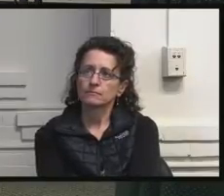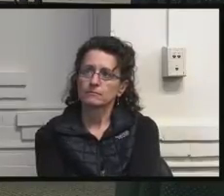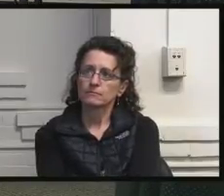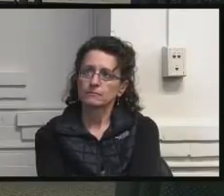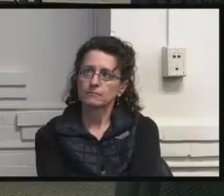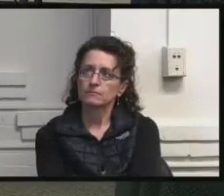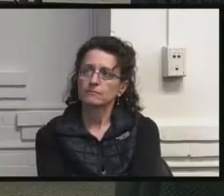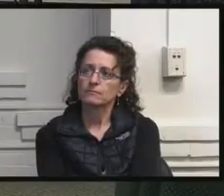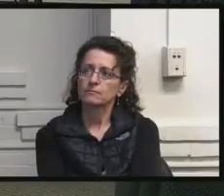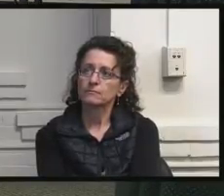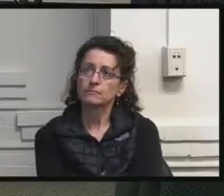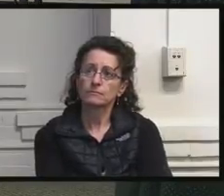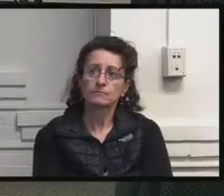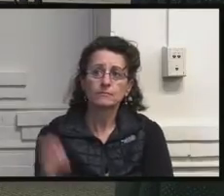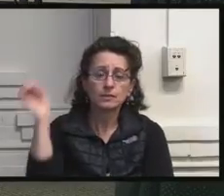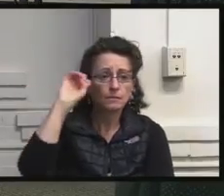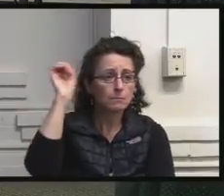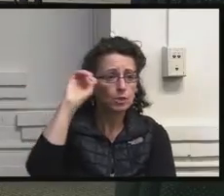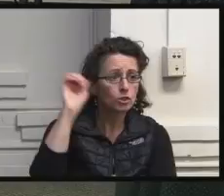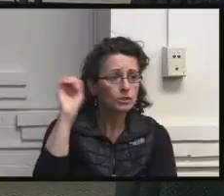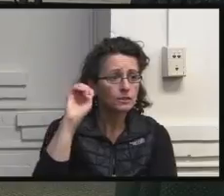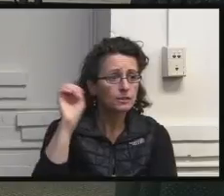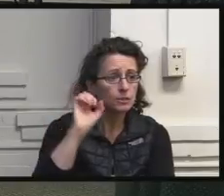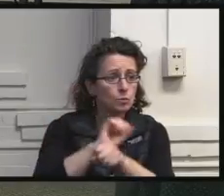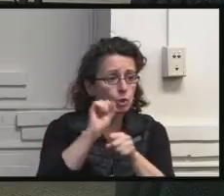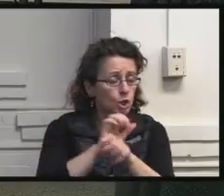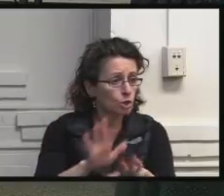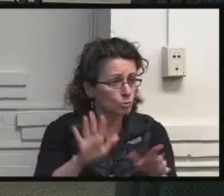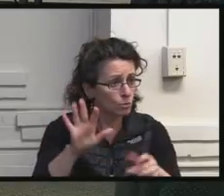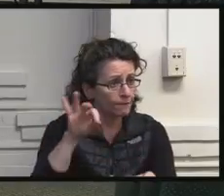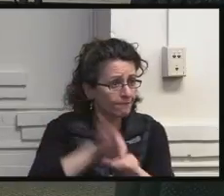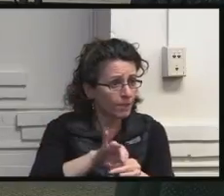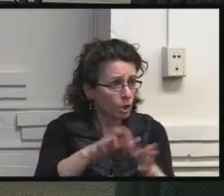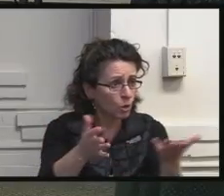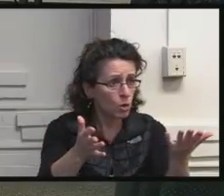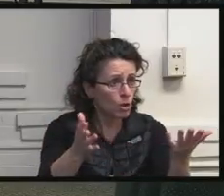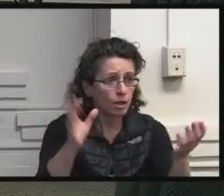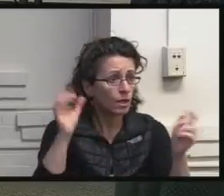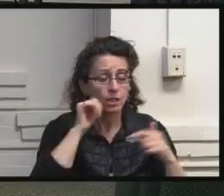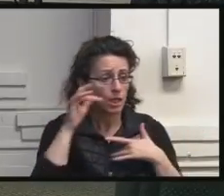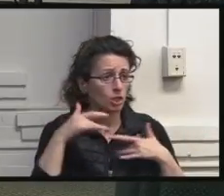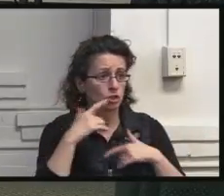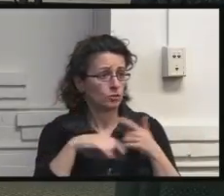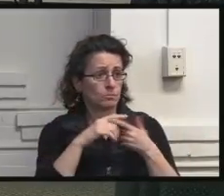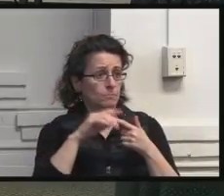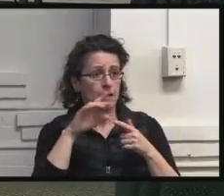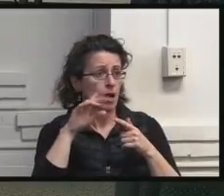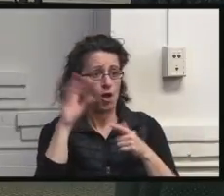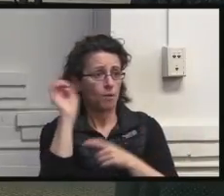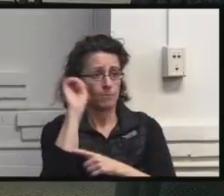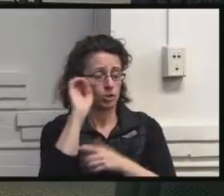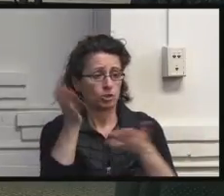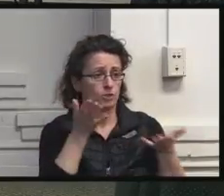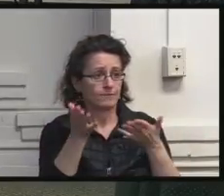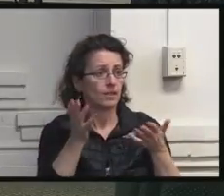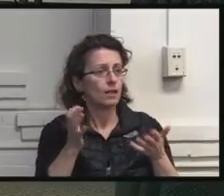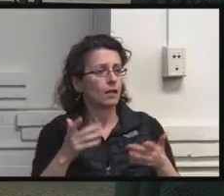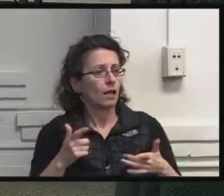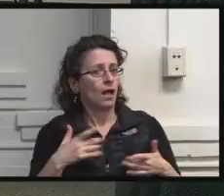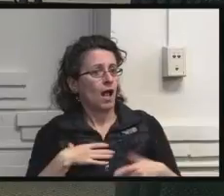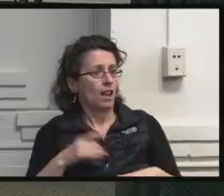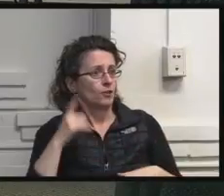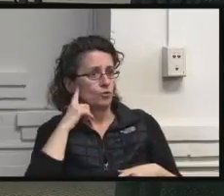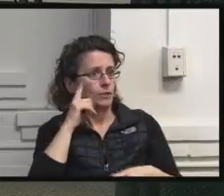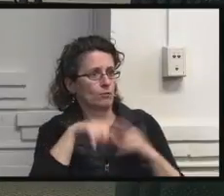Our emergency folks, are you guys voting or you're not voting today? Okay, so you're not concerned about emergency services? I always like to kind of hear about